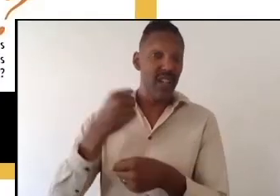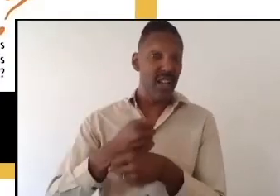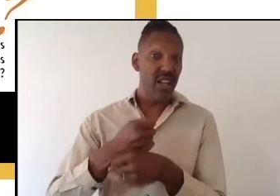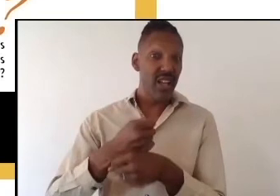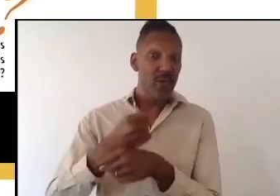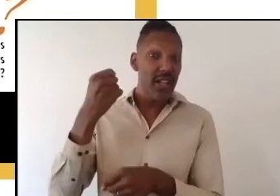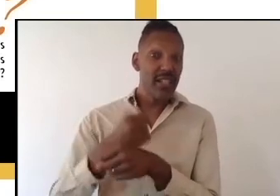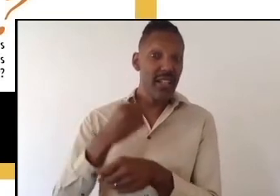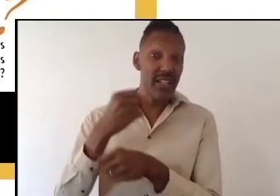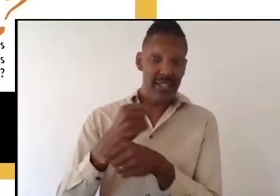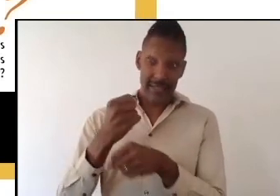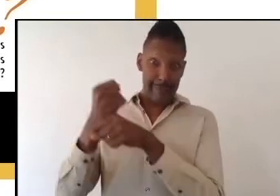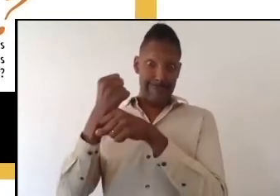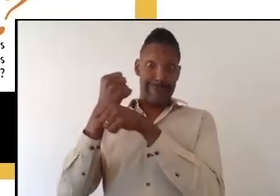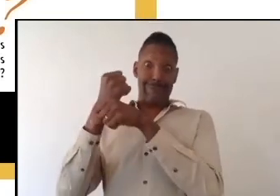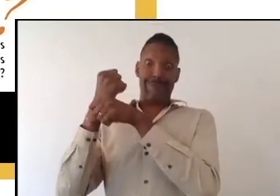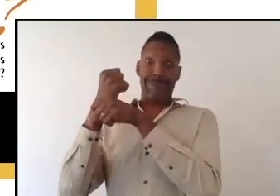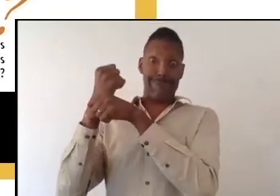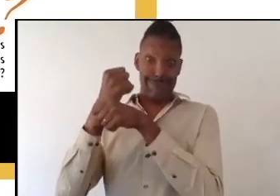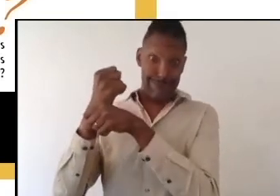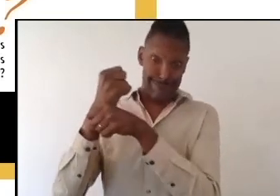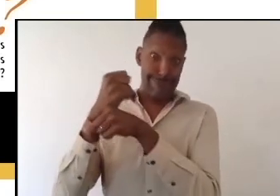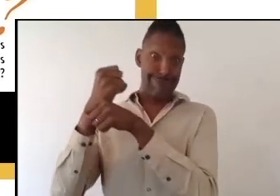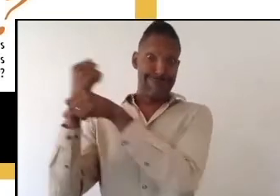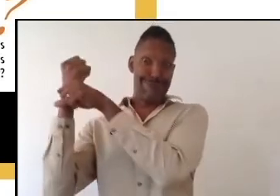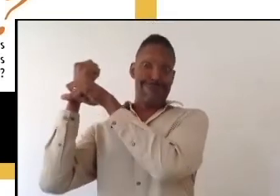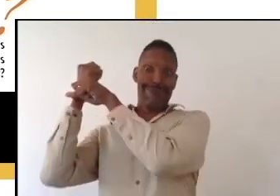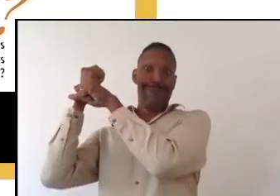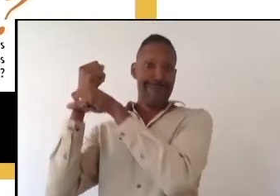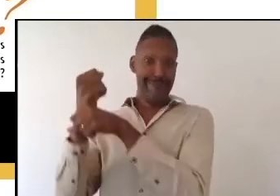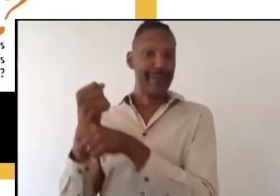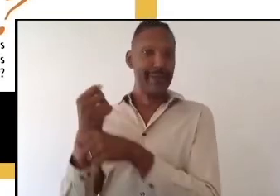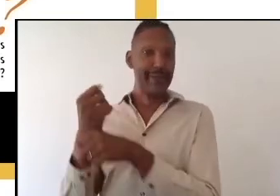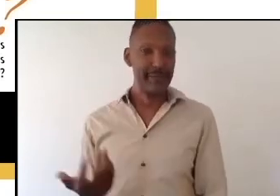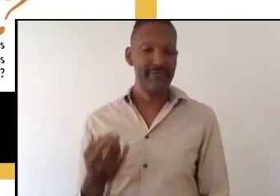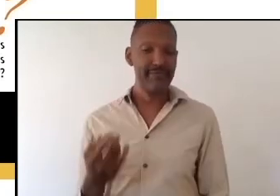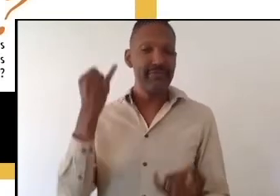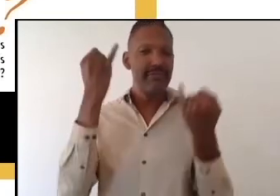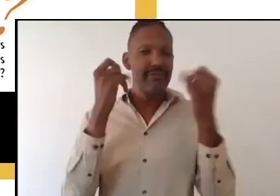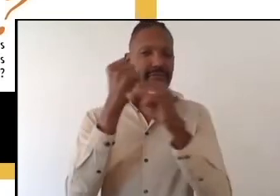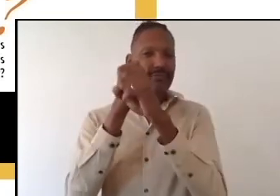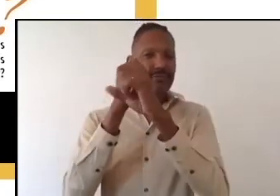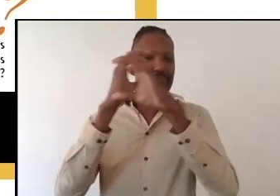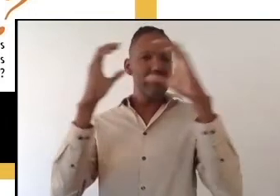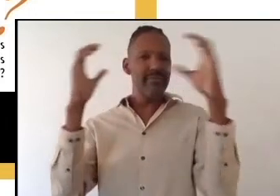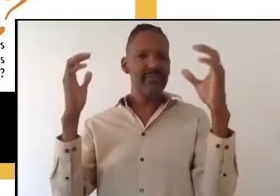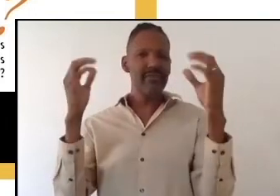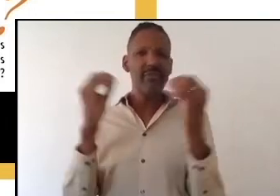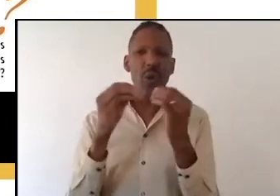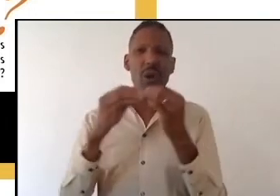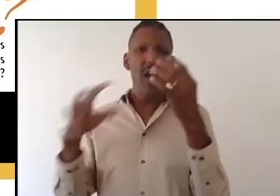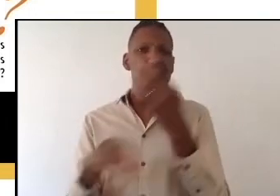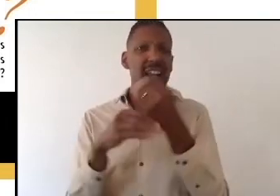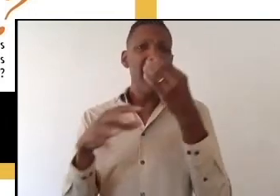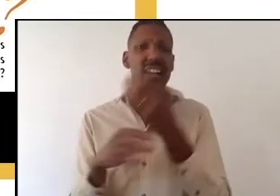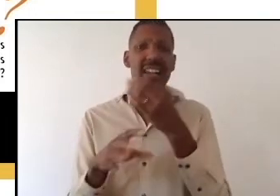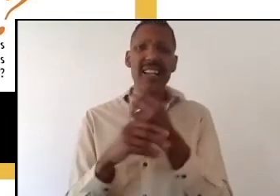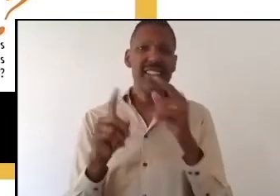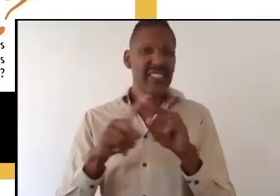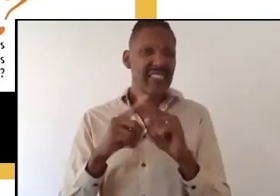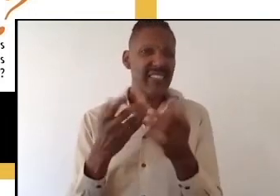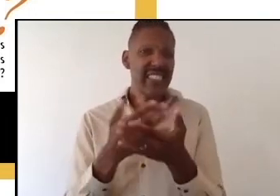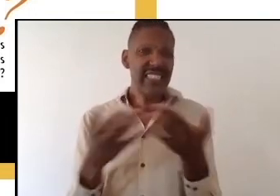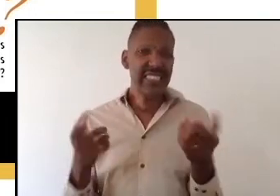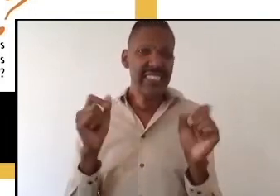umbrella turns inside out. Add your own ideas to the list. Why does the wind push